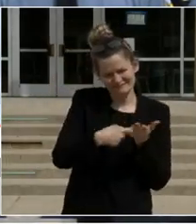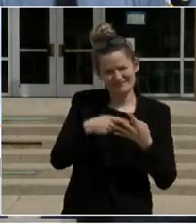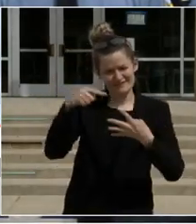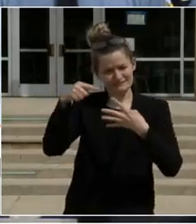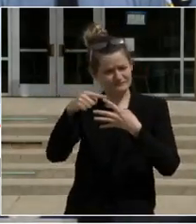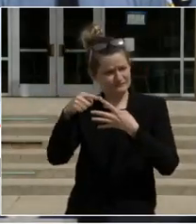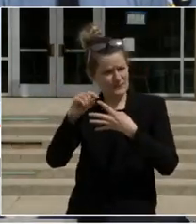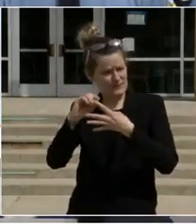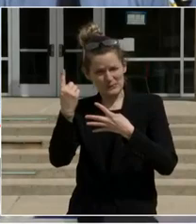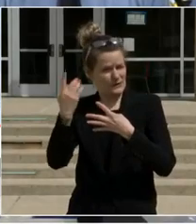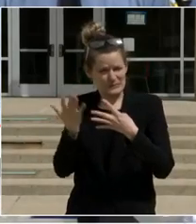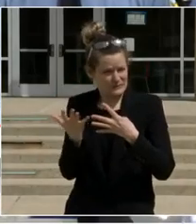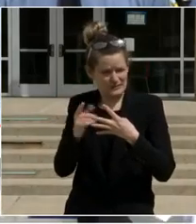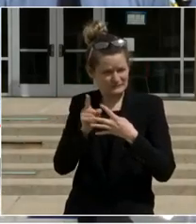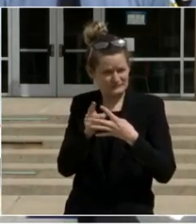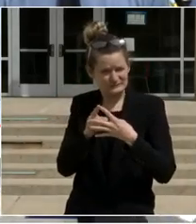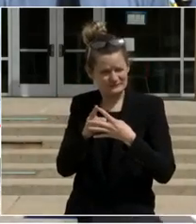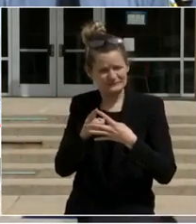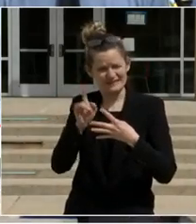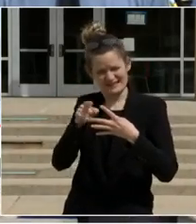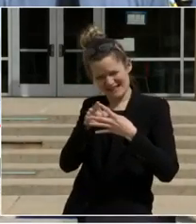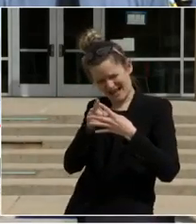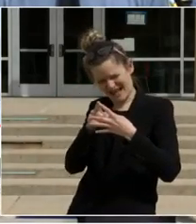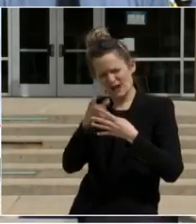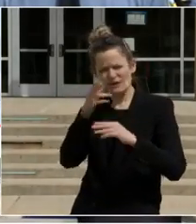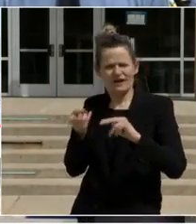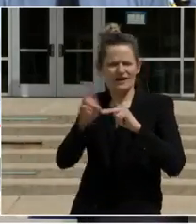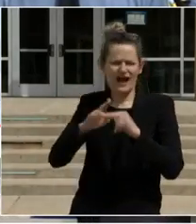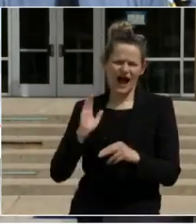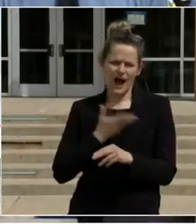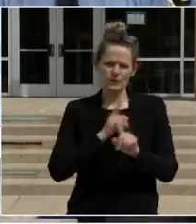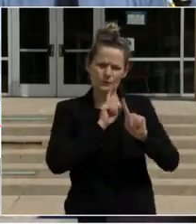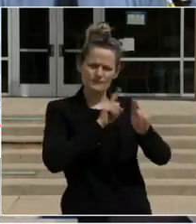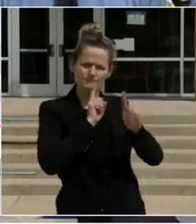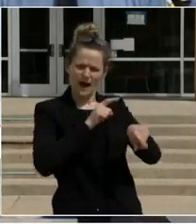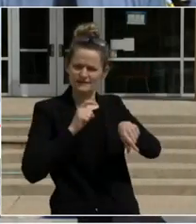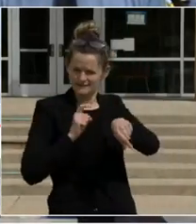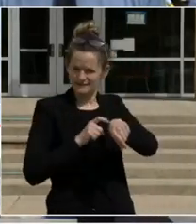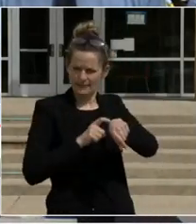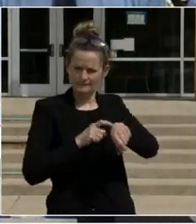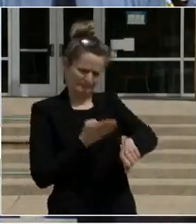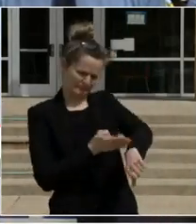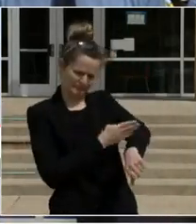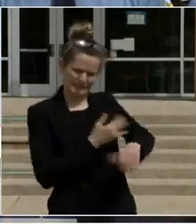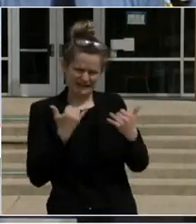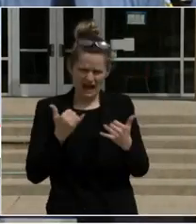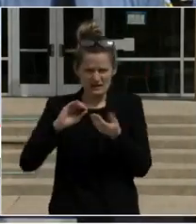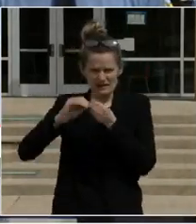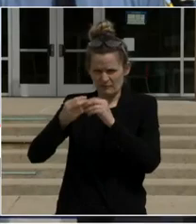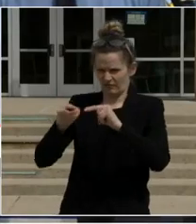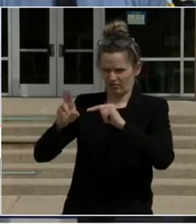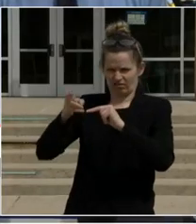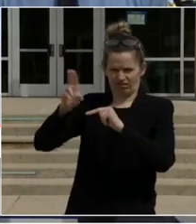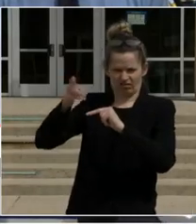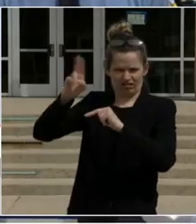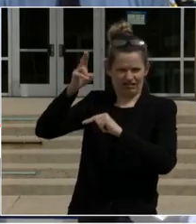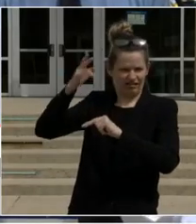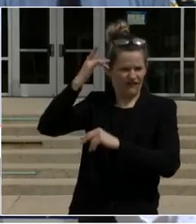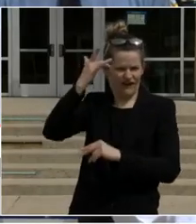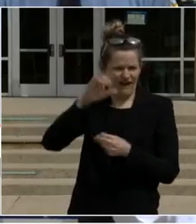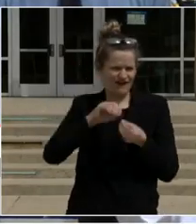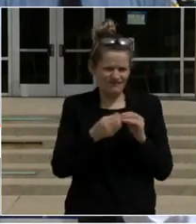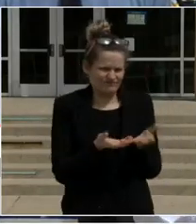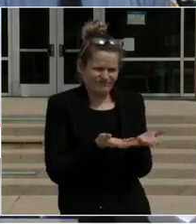to improve our response times. We've seen those times creeping up over the past several years.